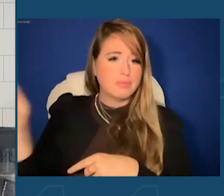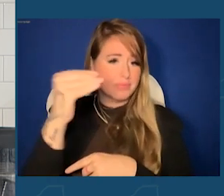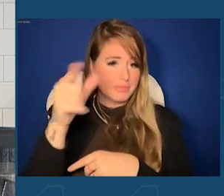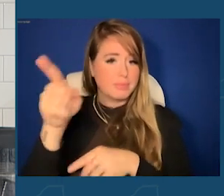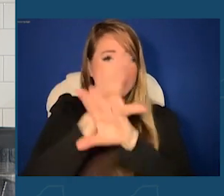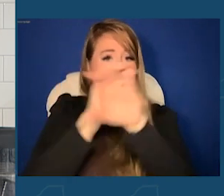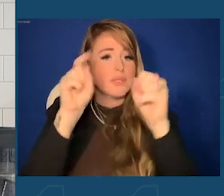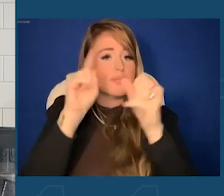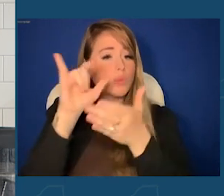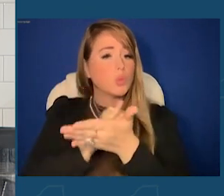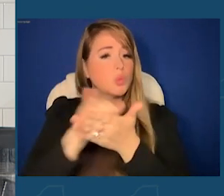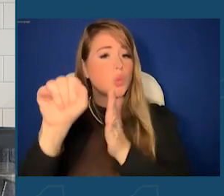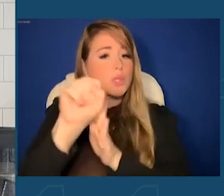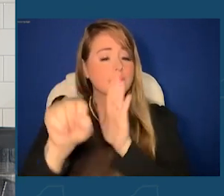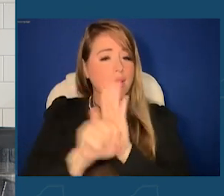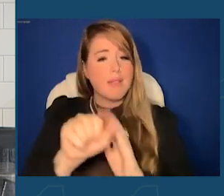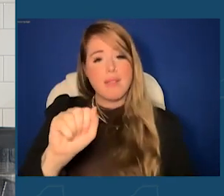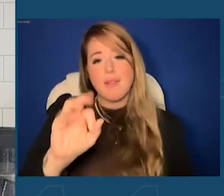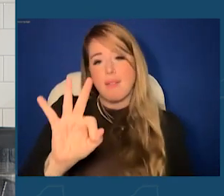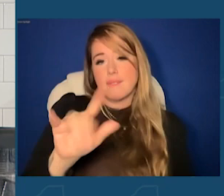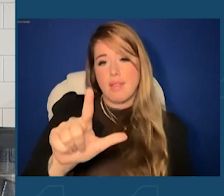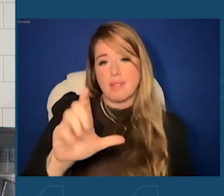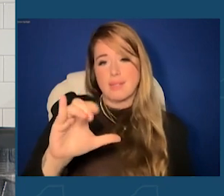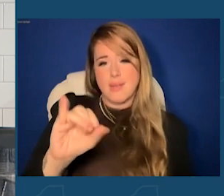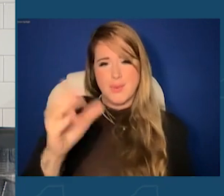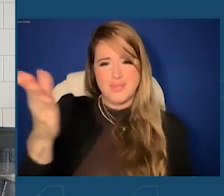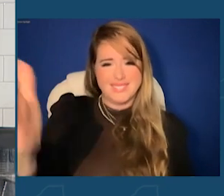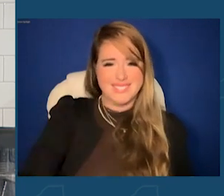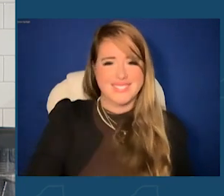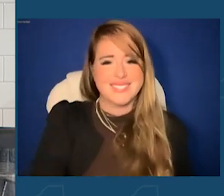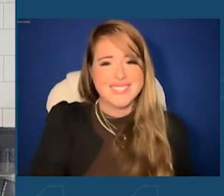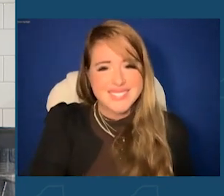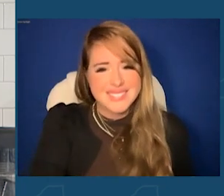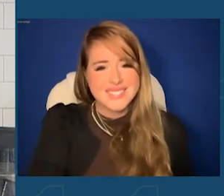York State AFL-CIO.